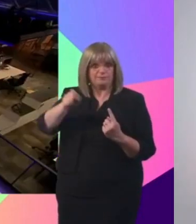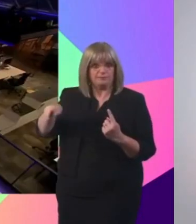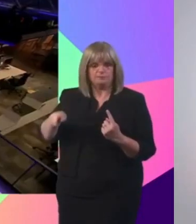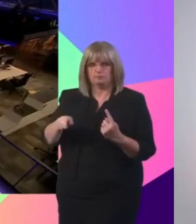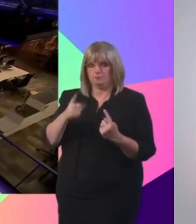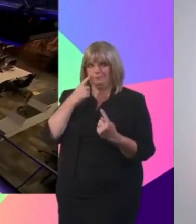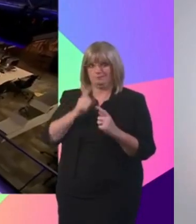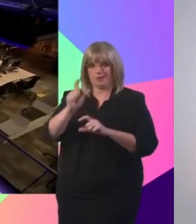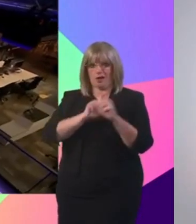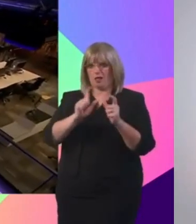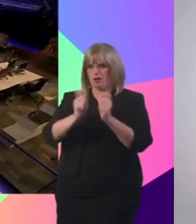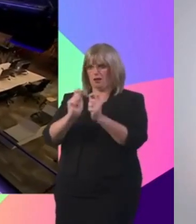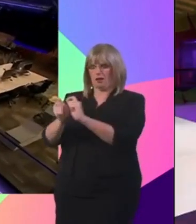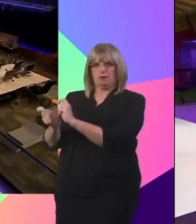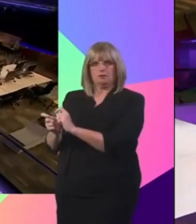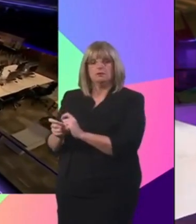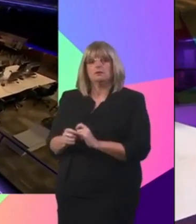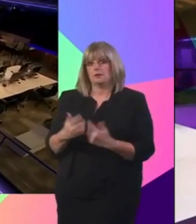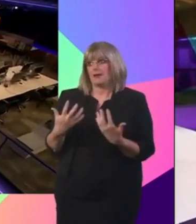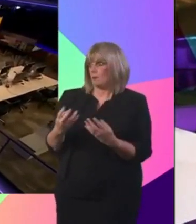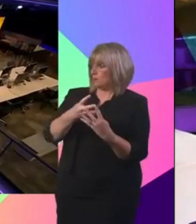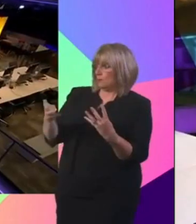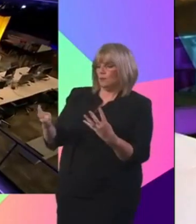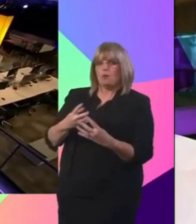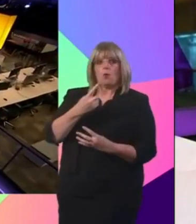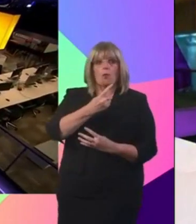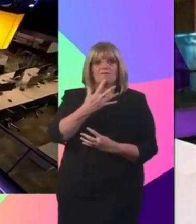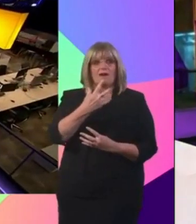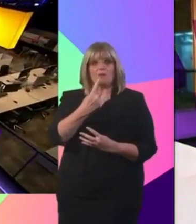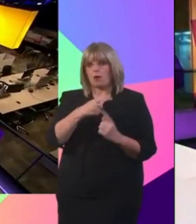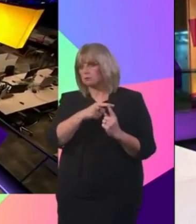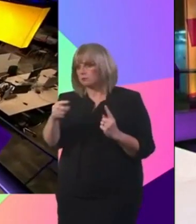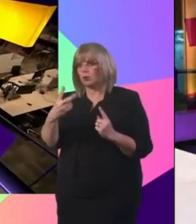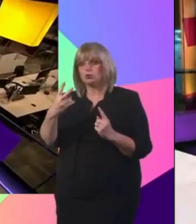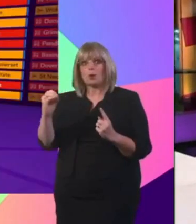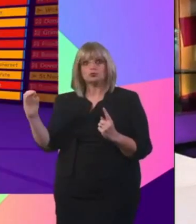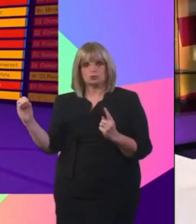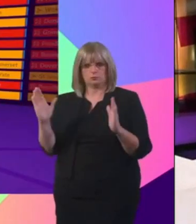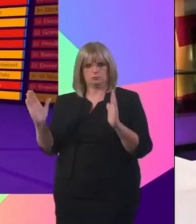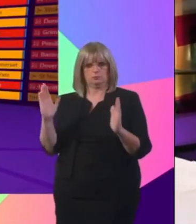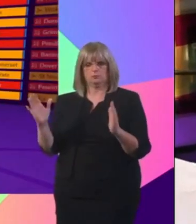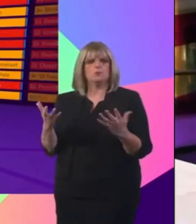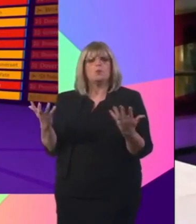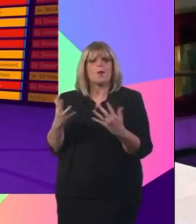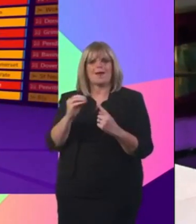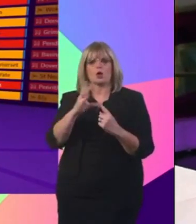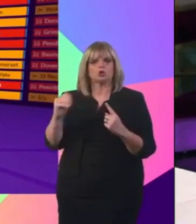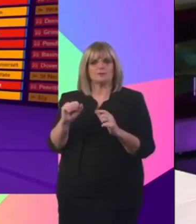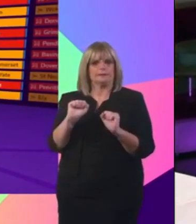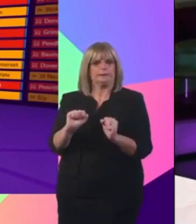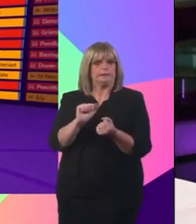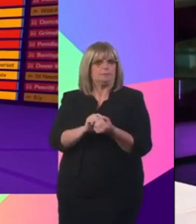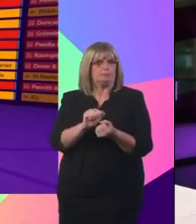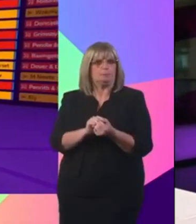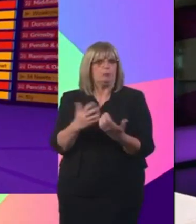be resigning as leader of the Liberal Democrats. So who Leadership election will now take place according to the party's cultural icon